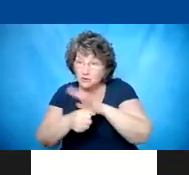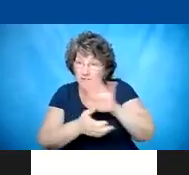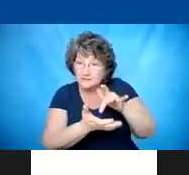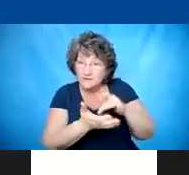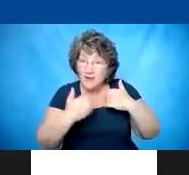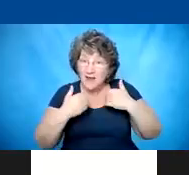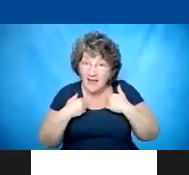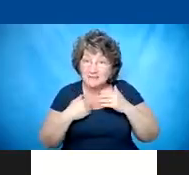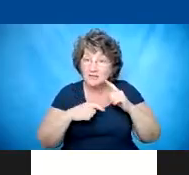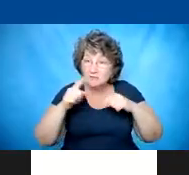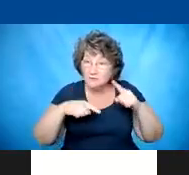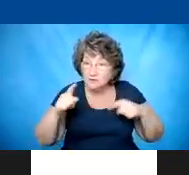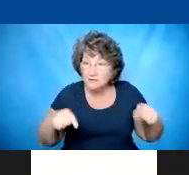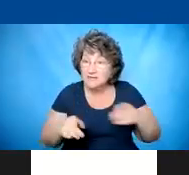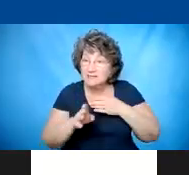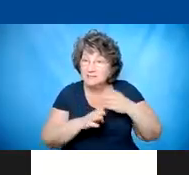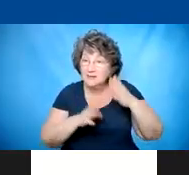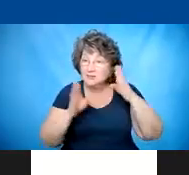position? Yes or no?